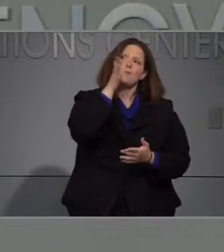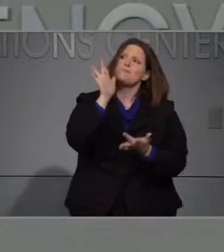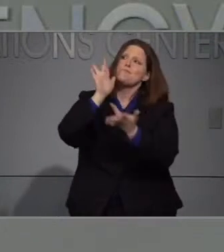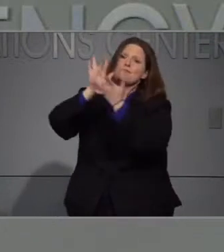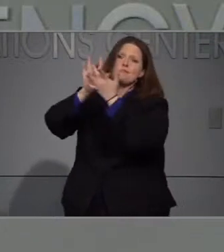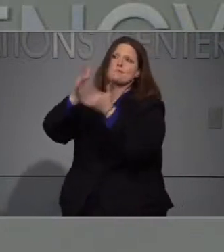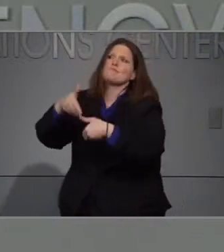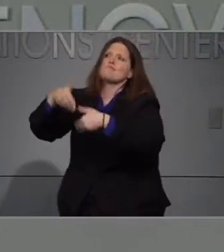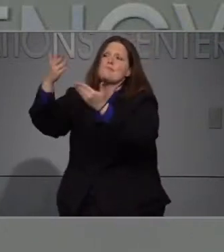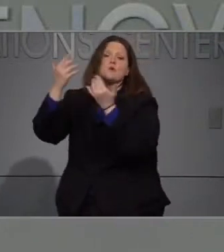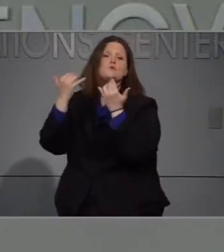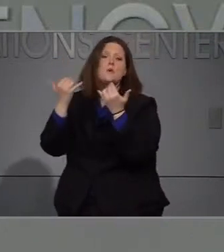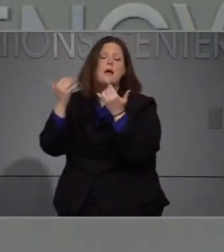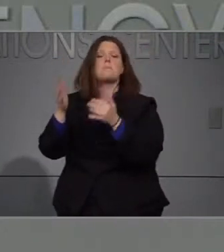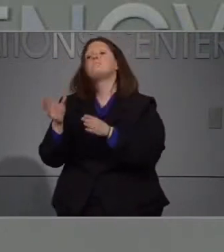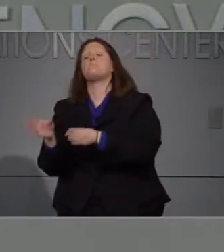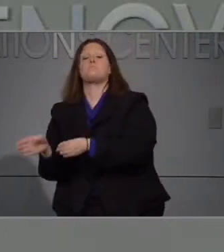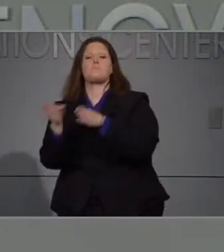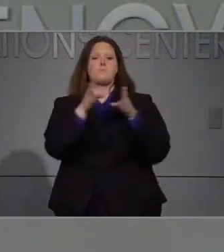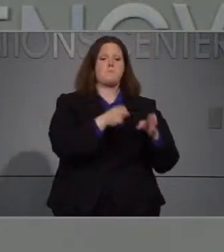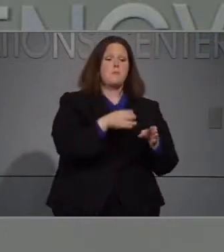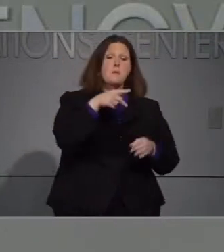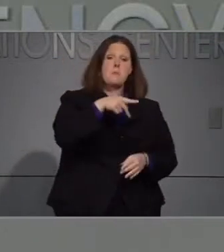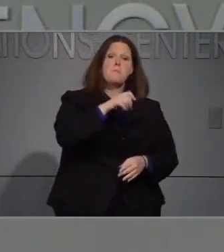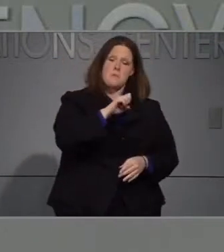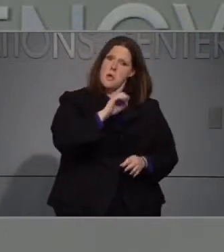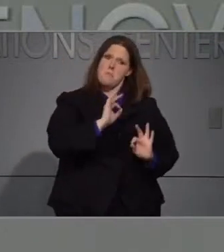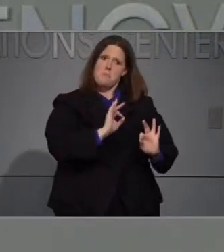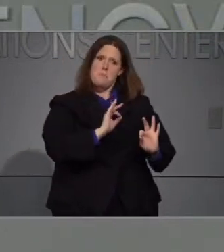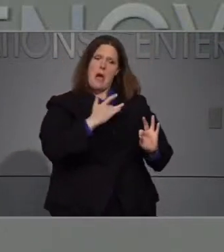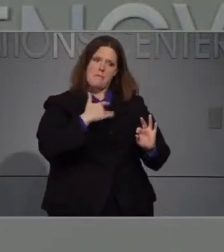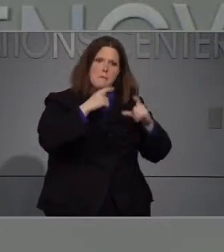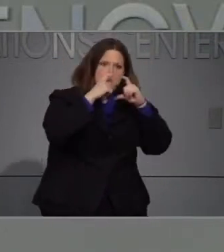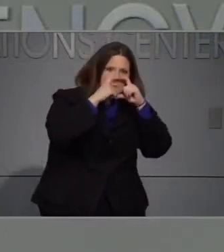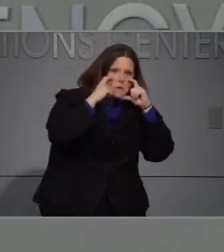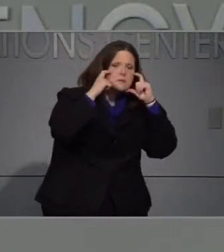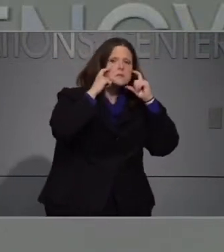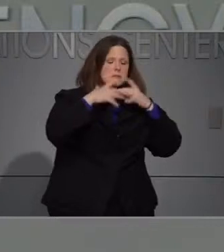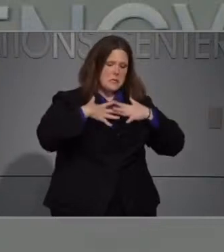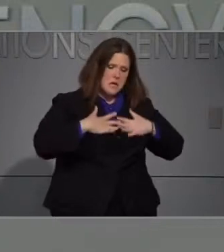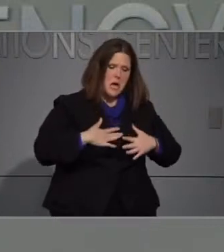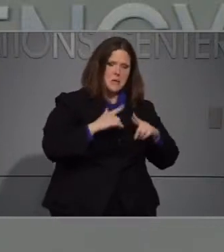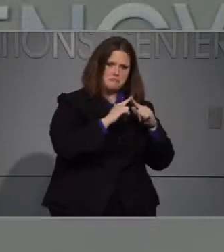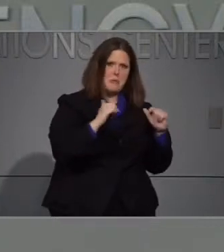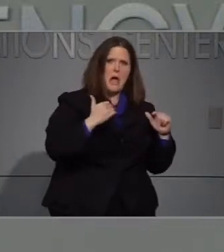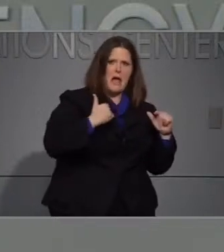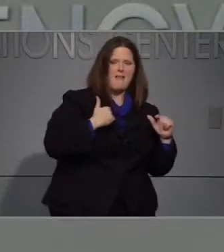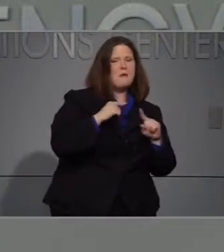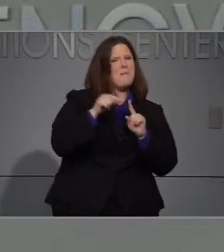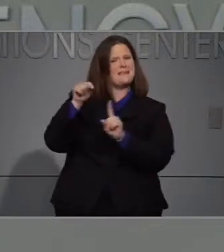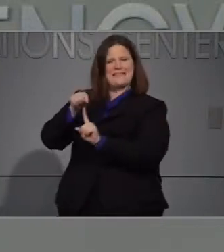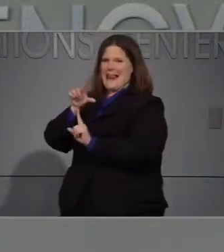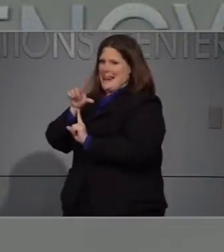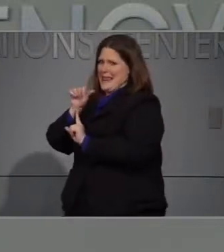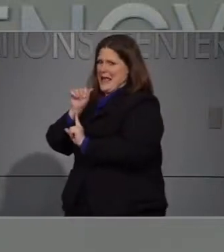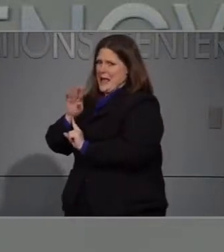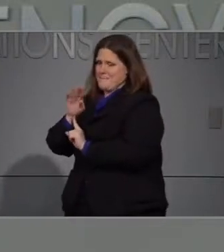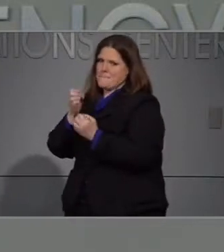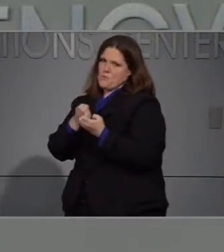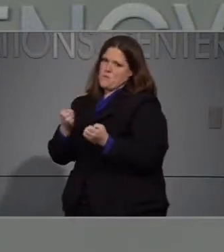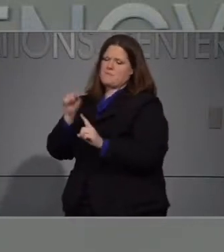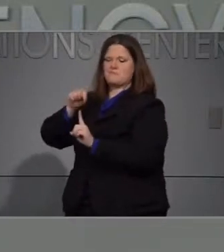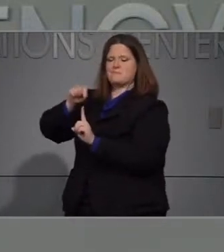while PPE, the protective equipment, we feel better about, it is the laboratory supplies that remains a concern.